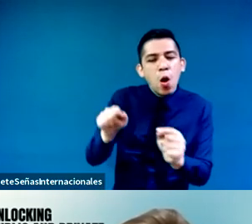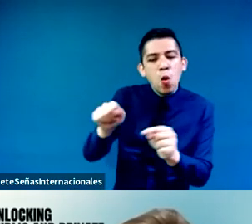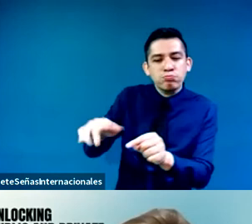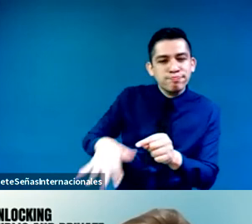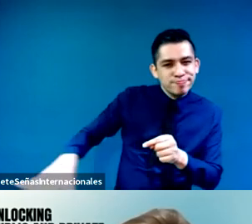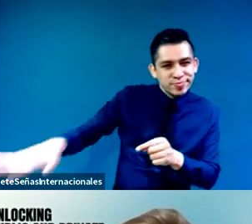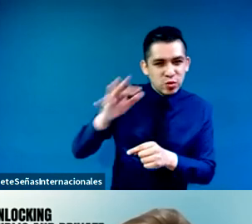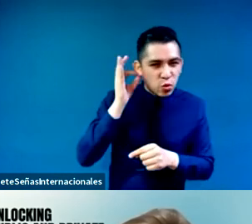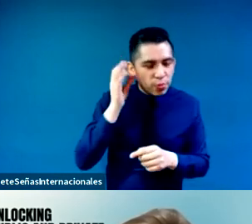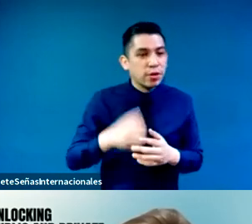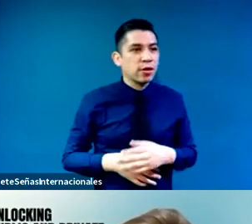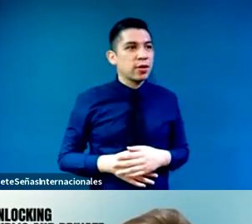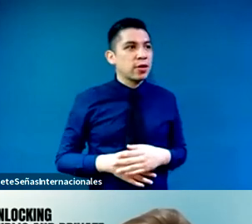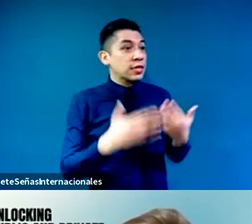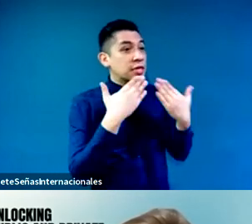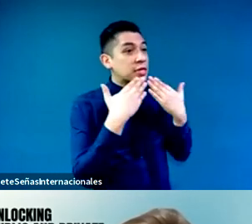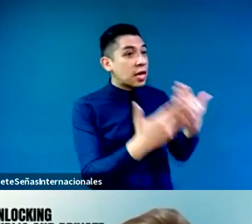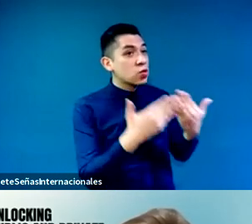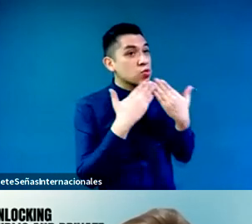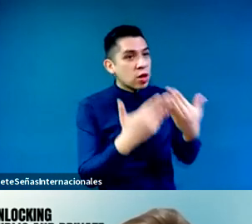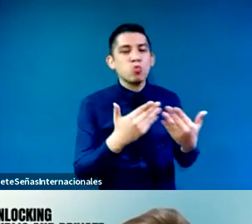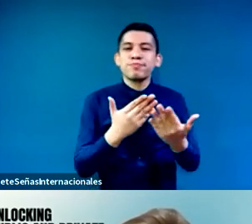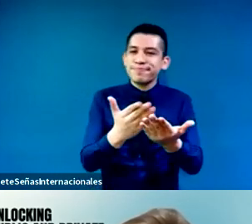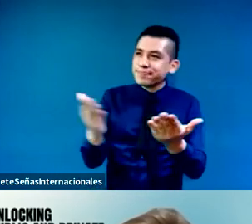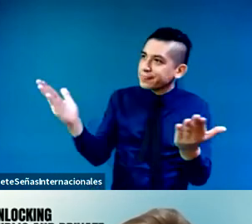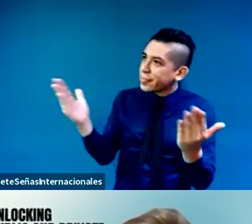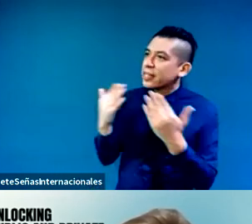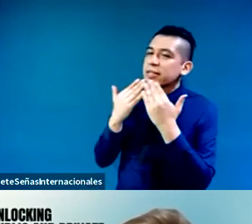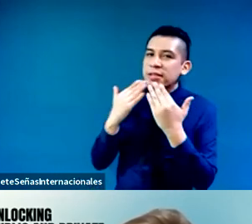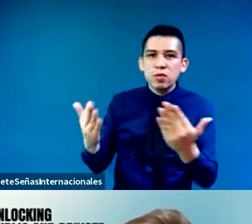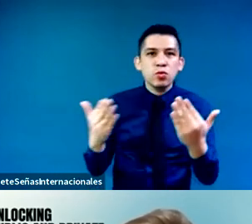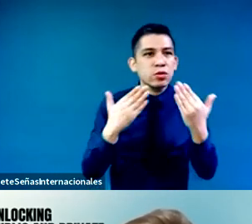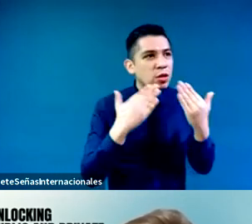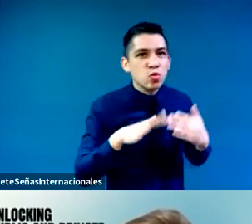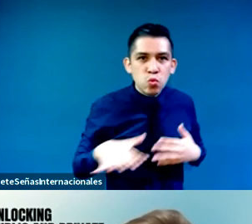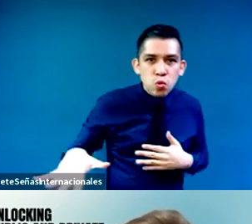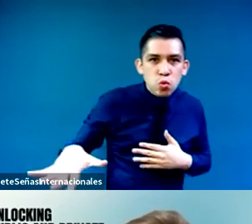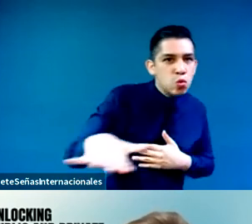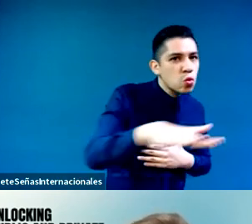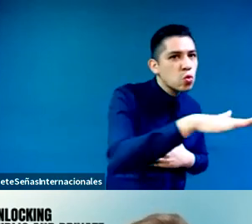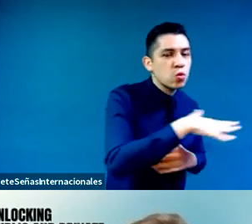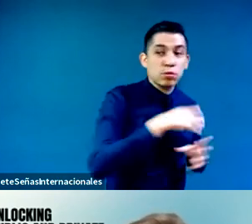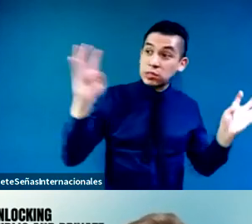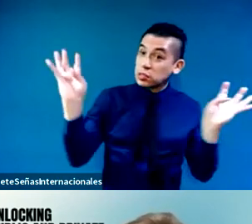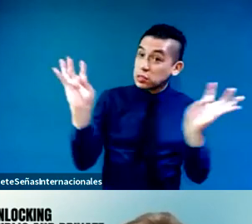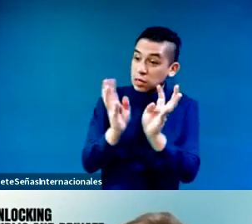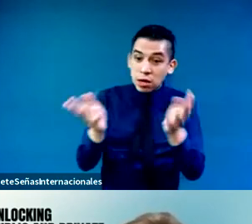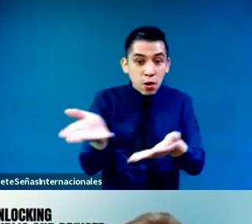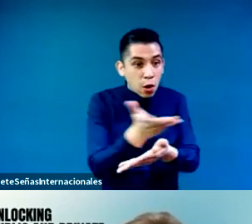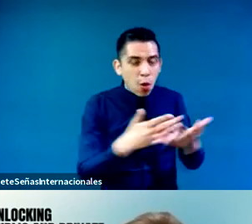everybody for a really inspiring and substantive conversation so far. I wanted to take